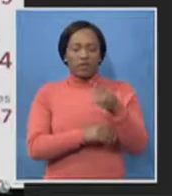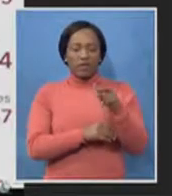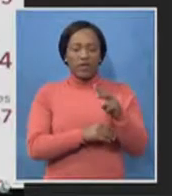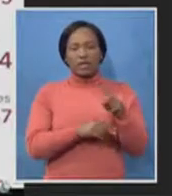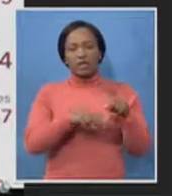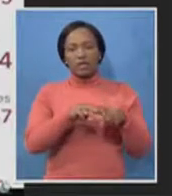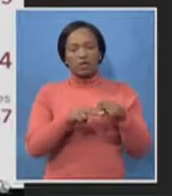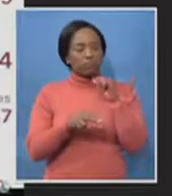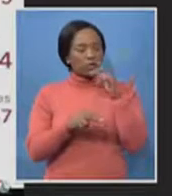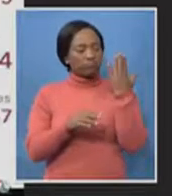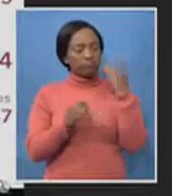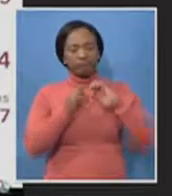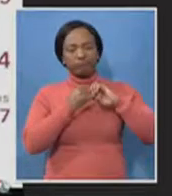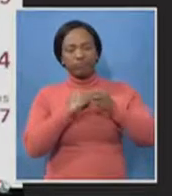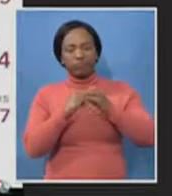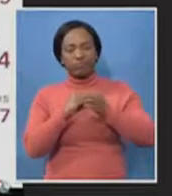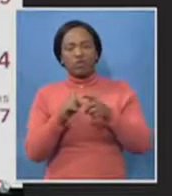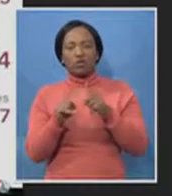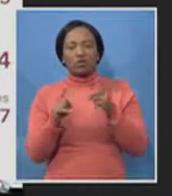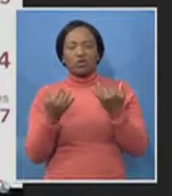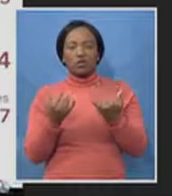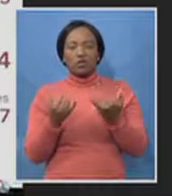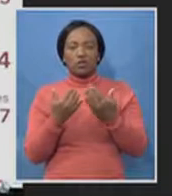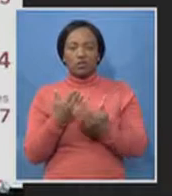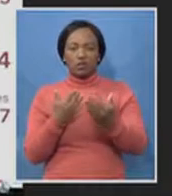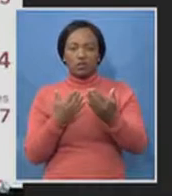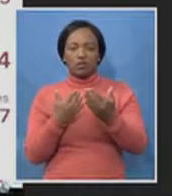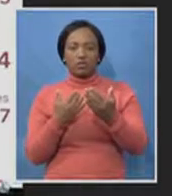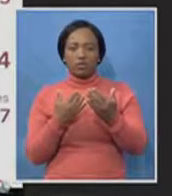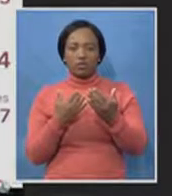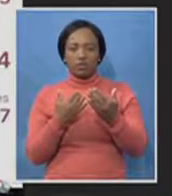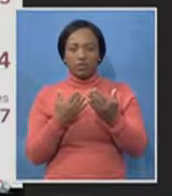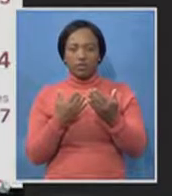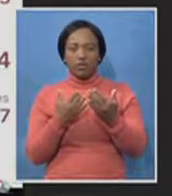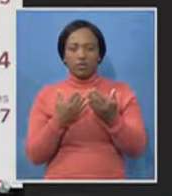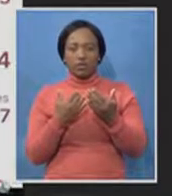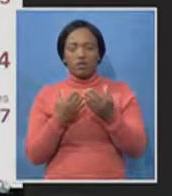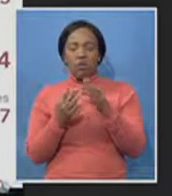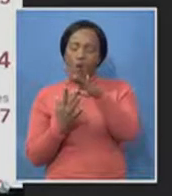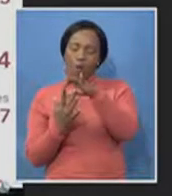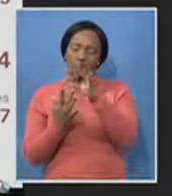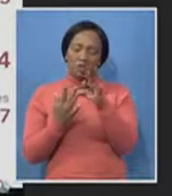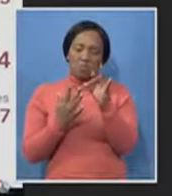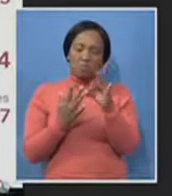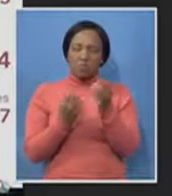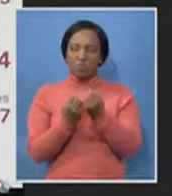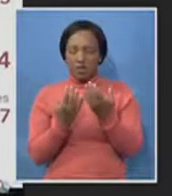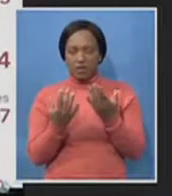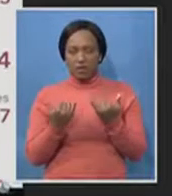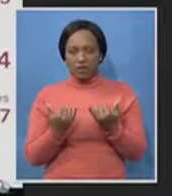so, right now there's a lot of optimism, that we'll be able to develop a COVID